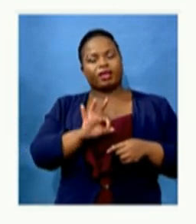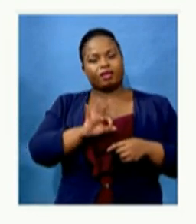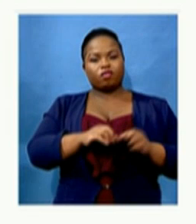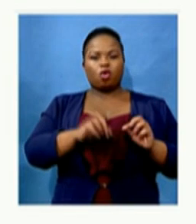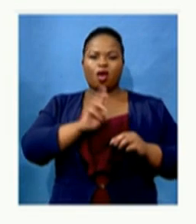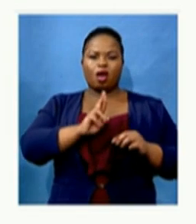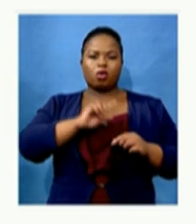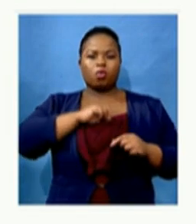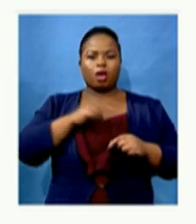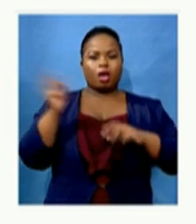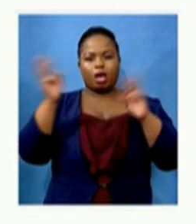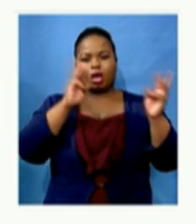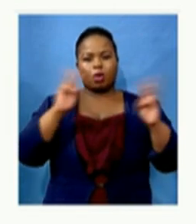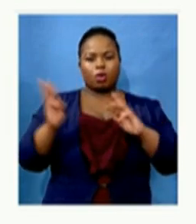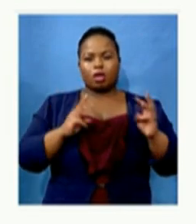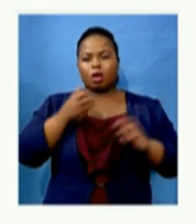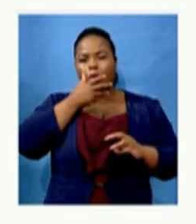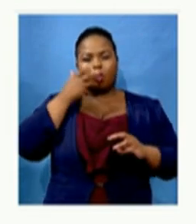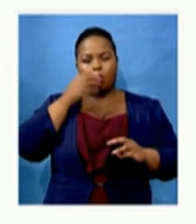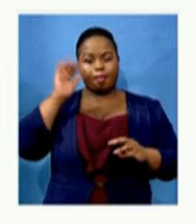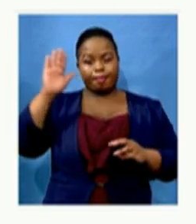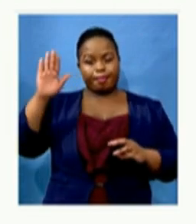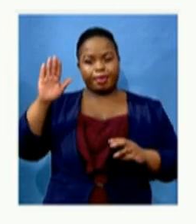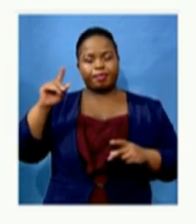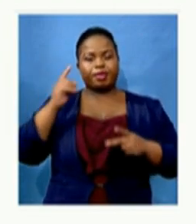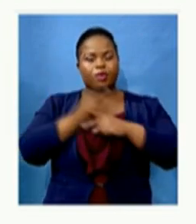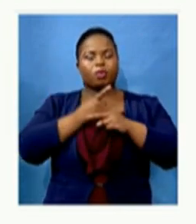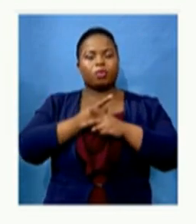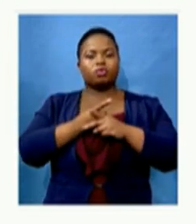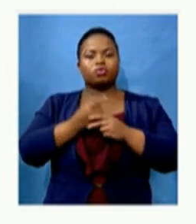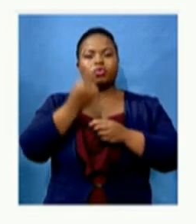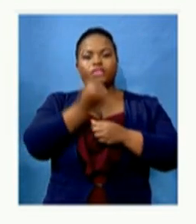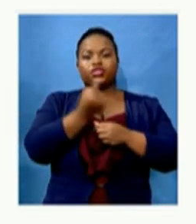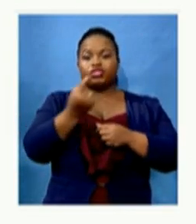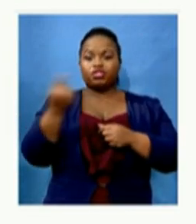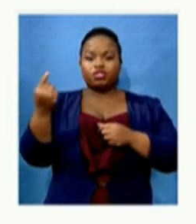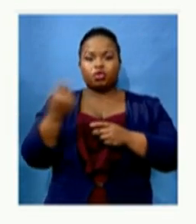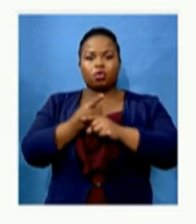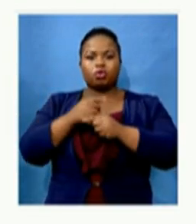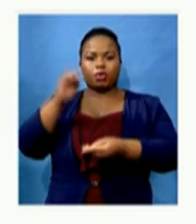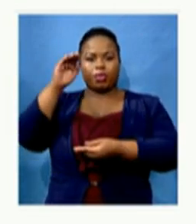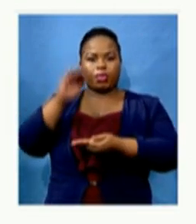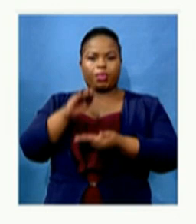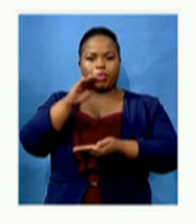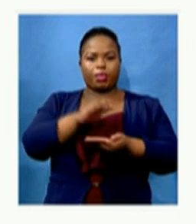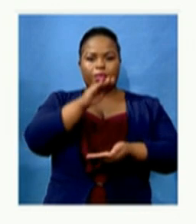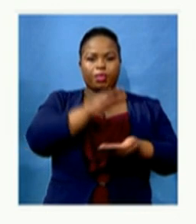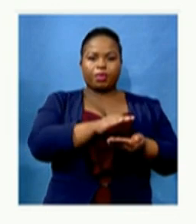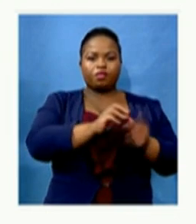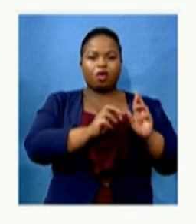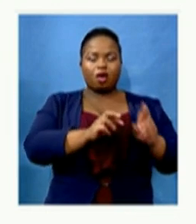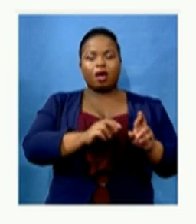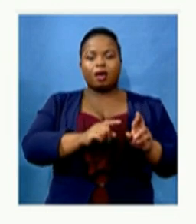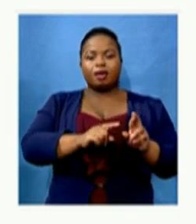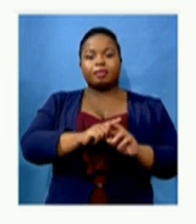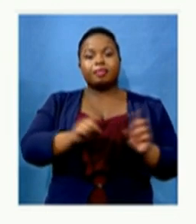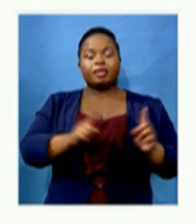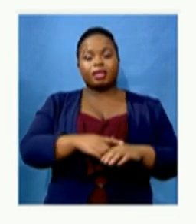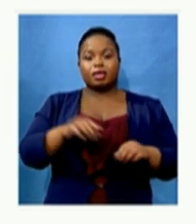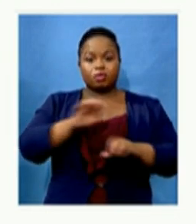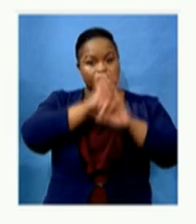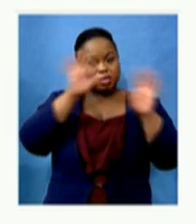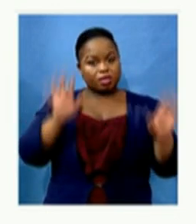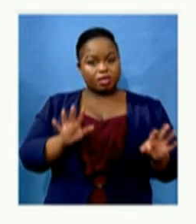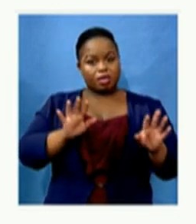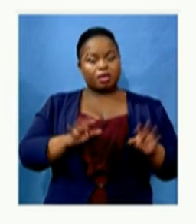interventions with each associated with a reduction in R. And as more evidence becomes clear, one can harden those kinds of